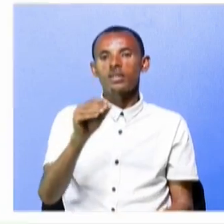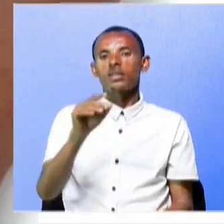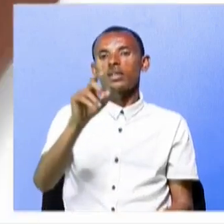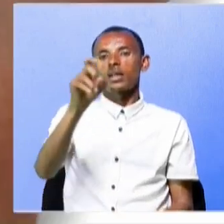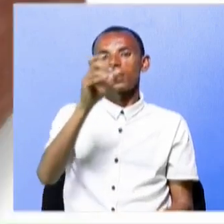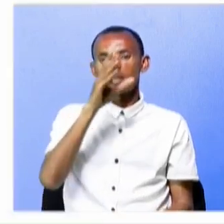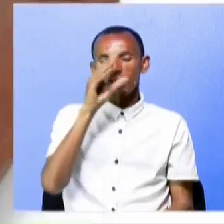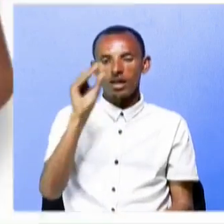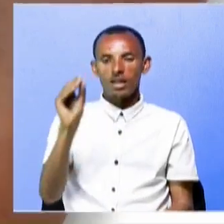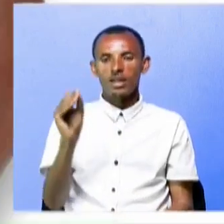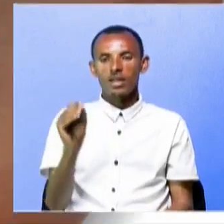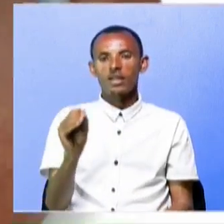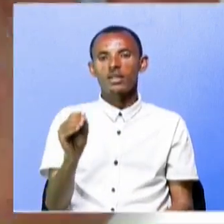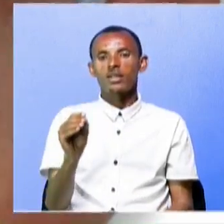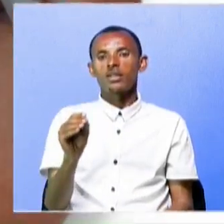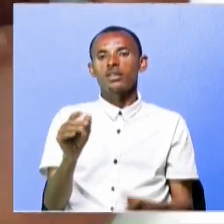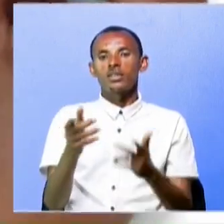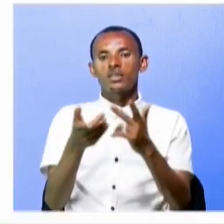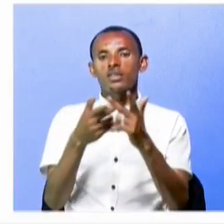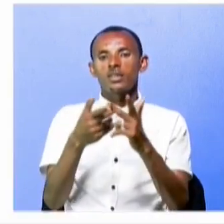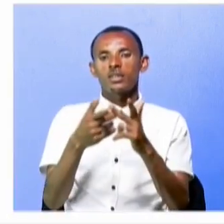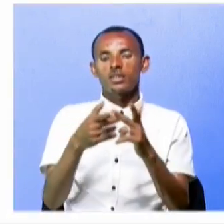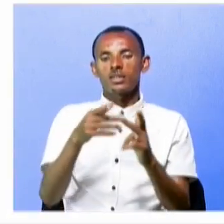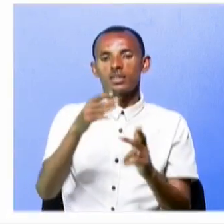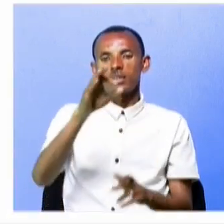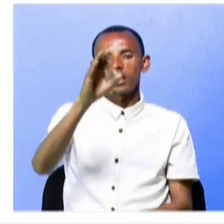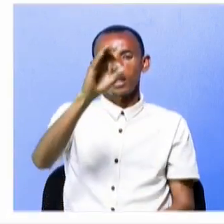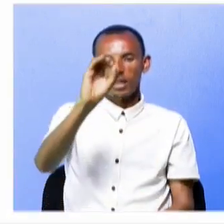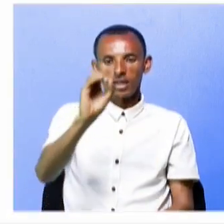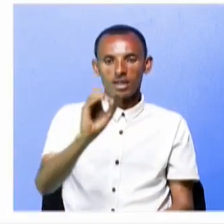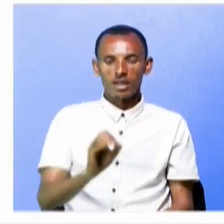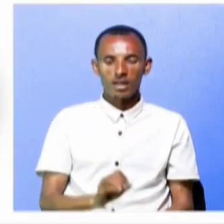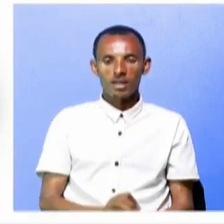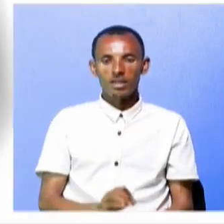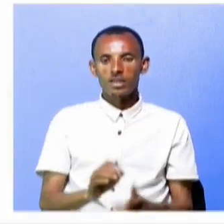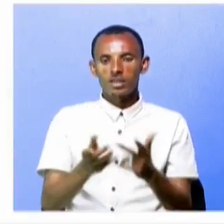x. The third one is a